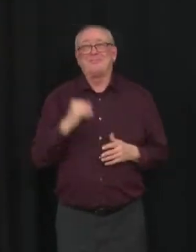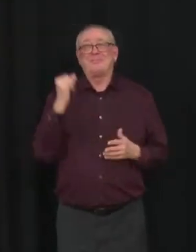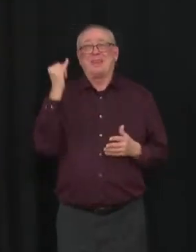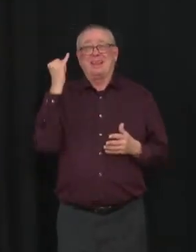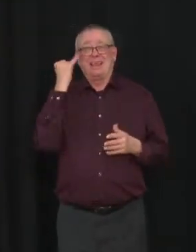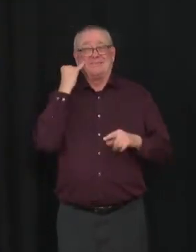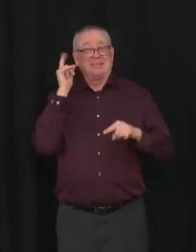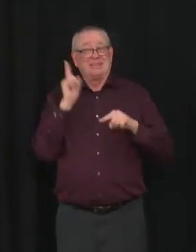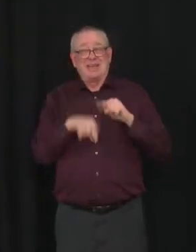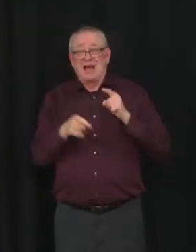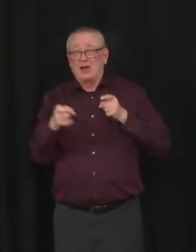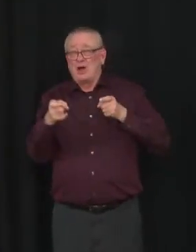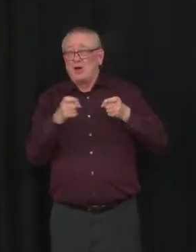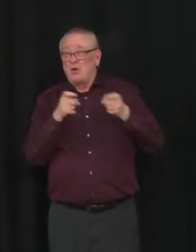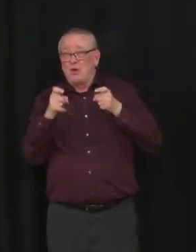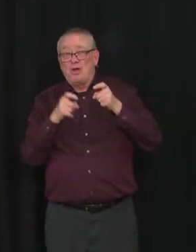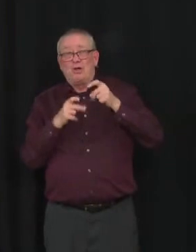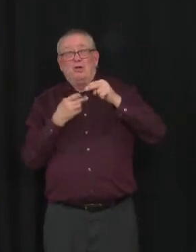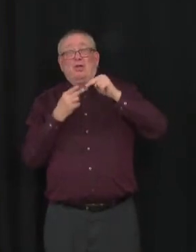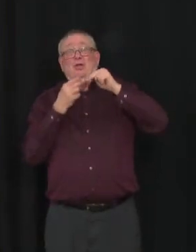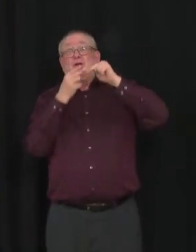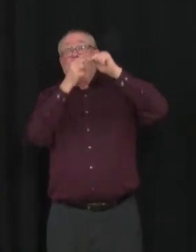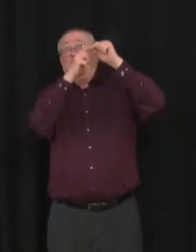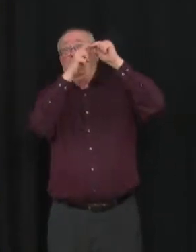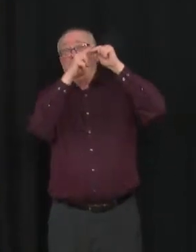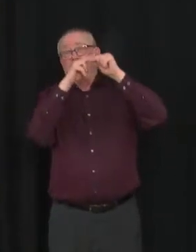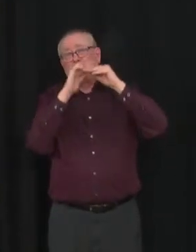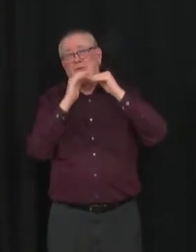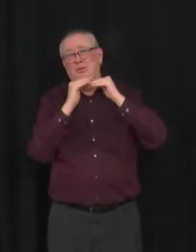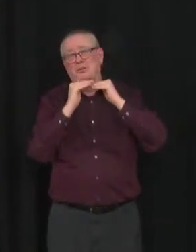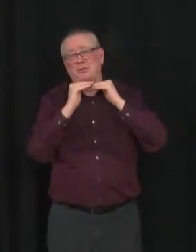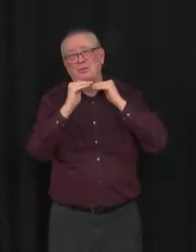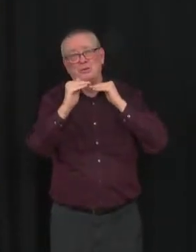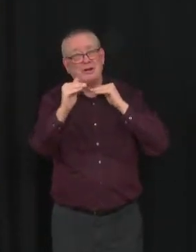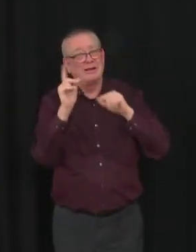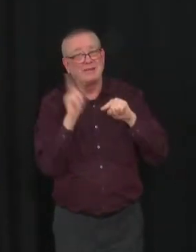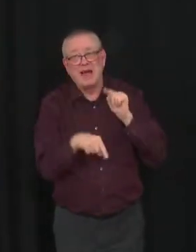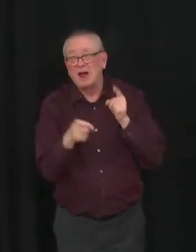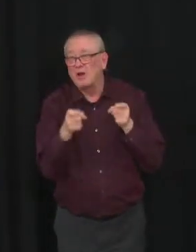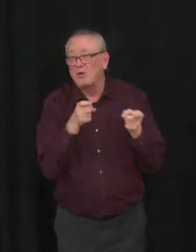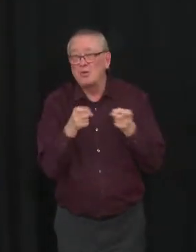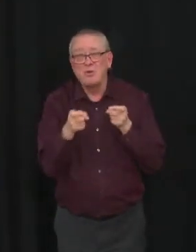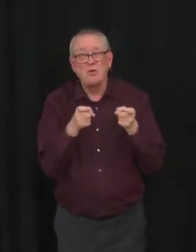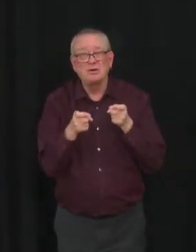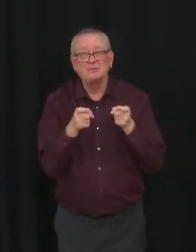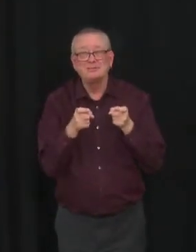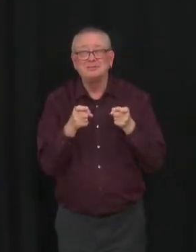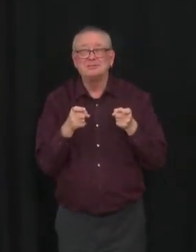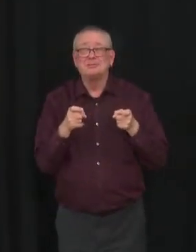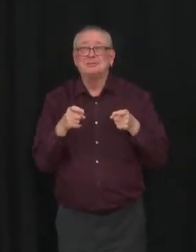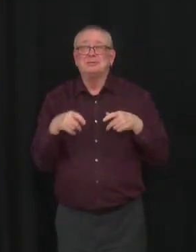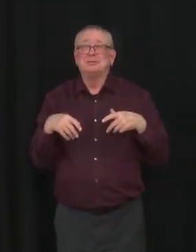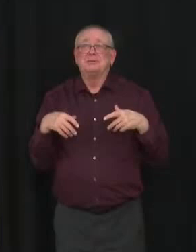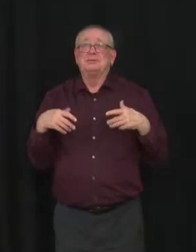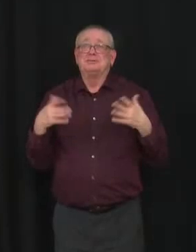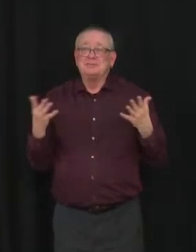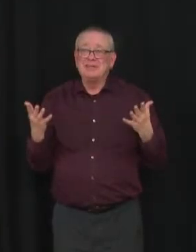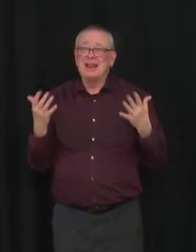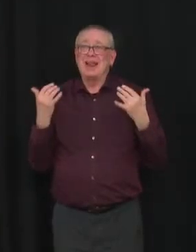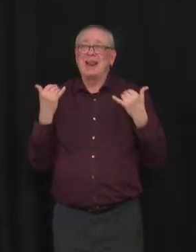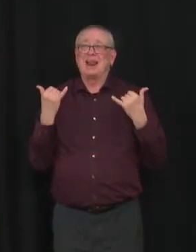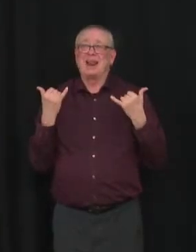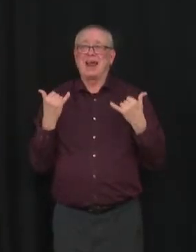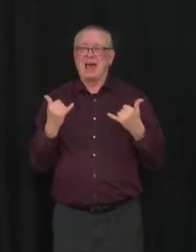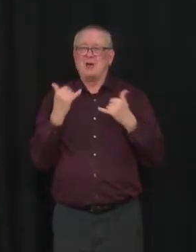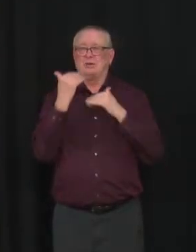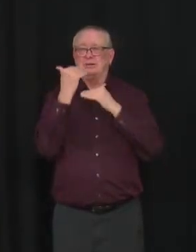only way to alter the trajectory of the growth is to, again, minimize the number of contacts that every